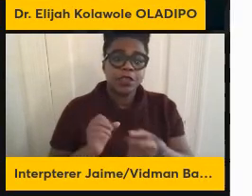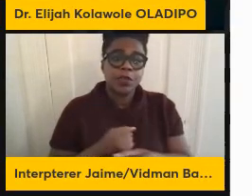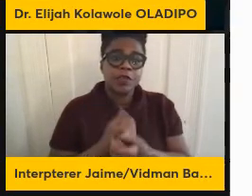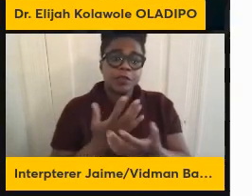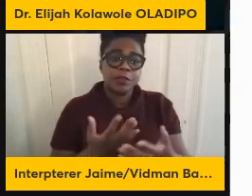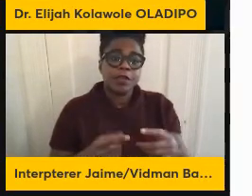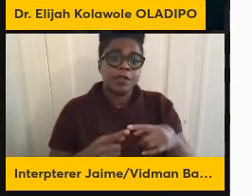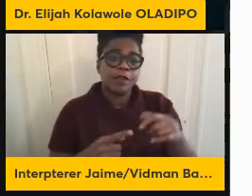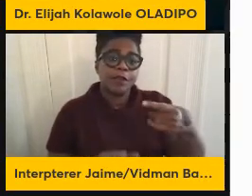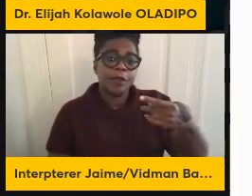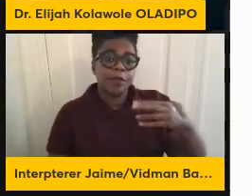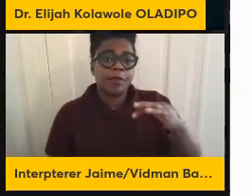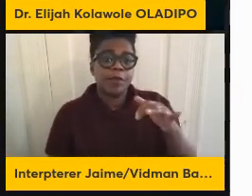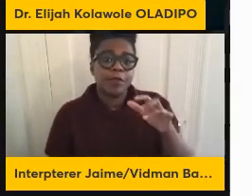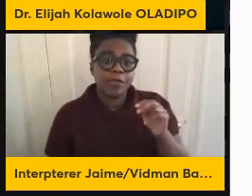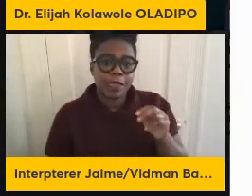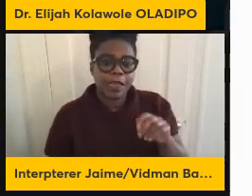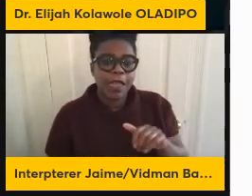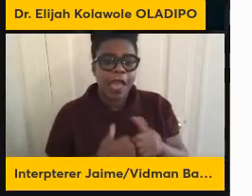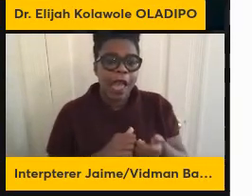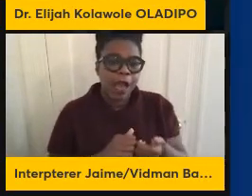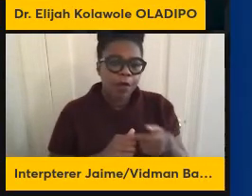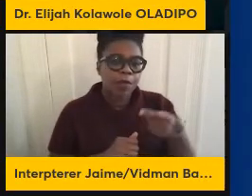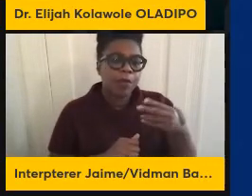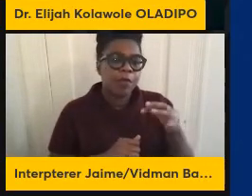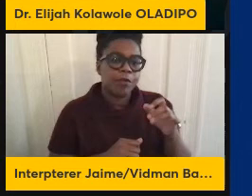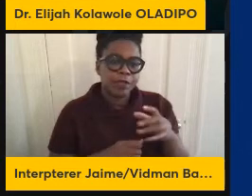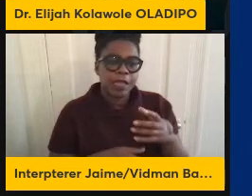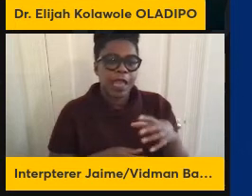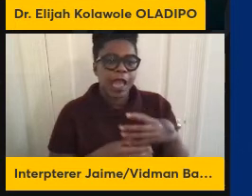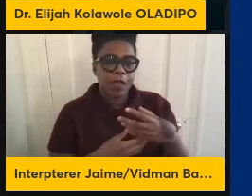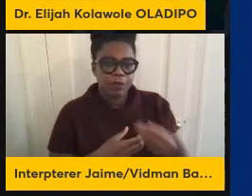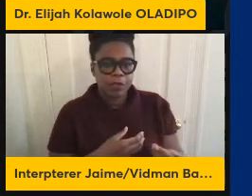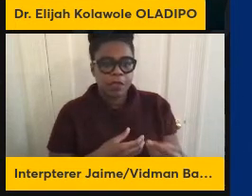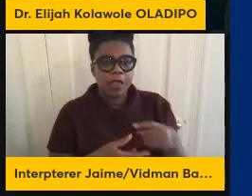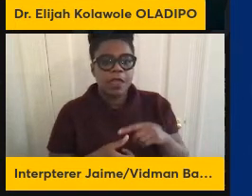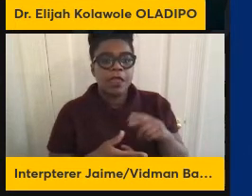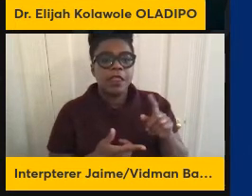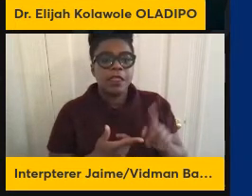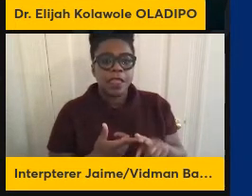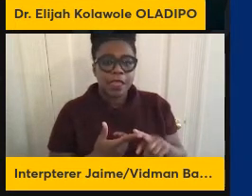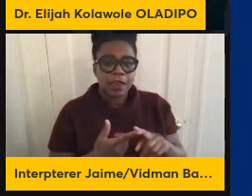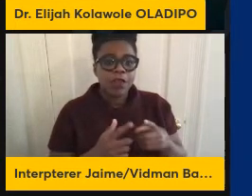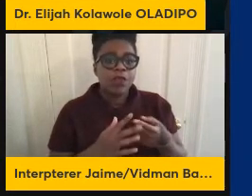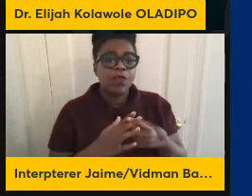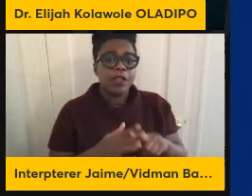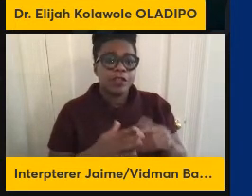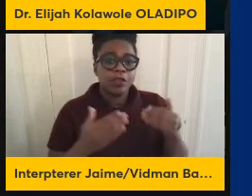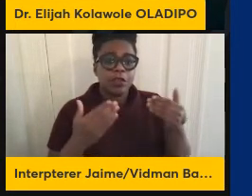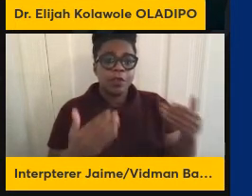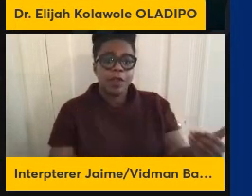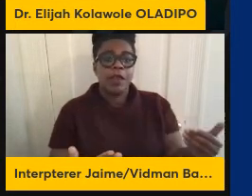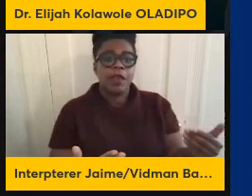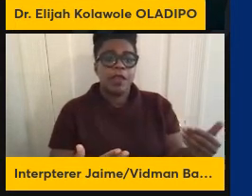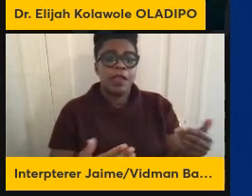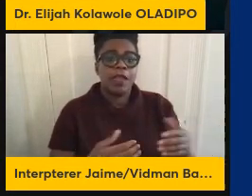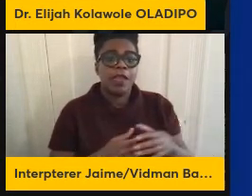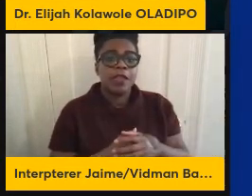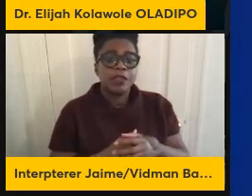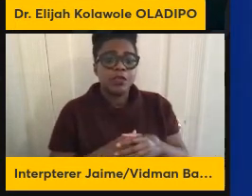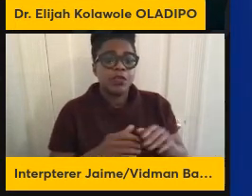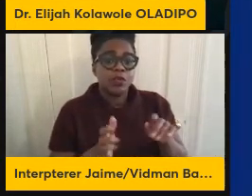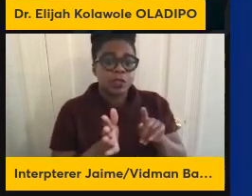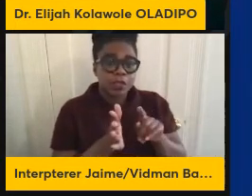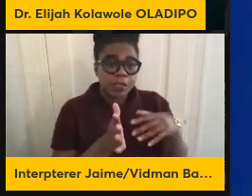protein, how the protein came out and every other thing. From there, we needed to proceed to the preclinical studies in order